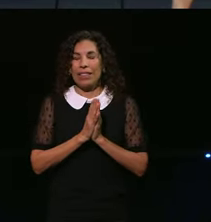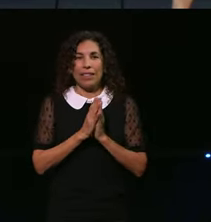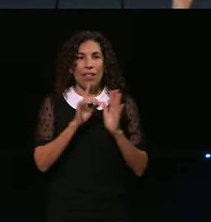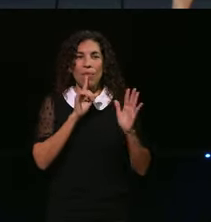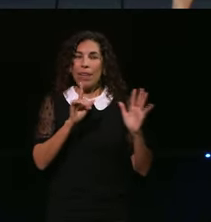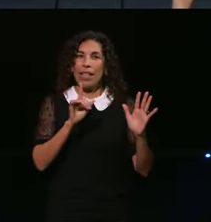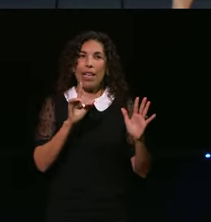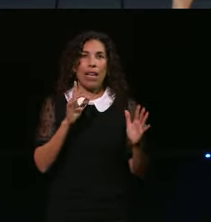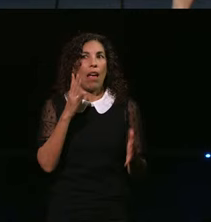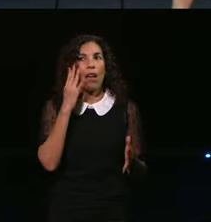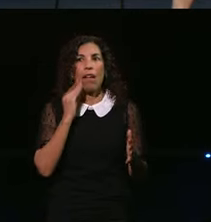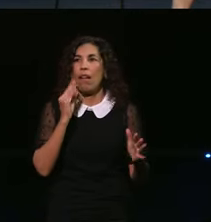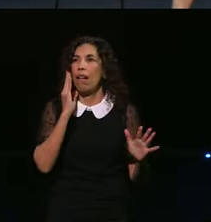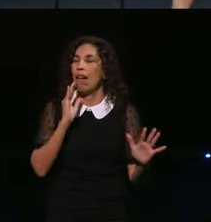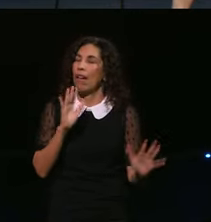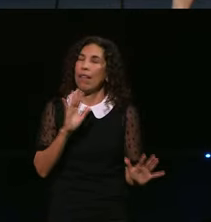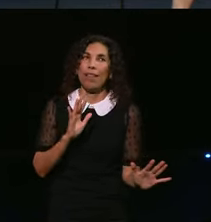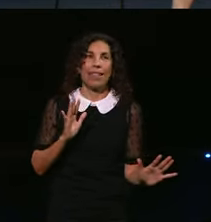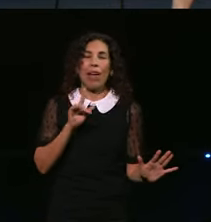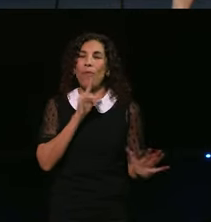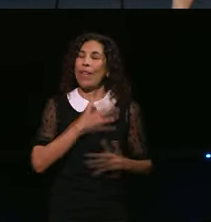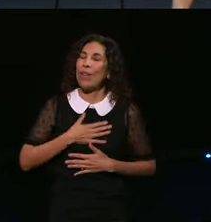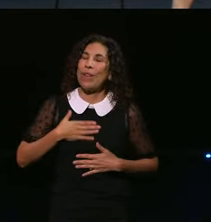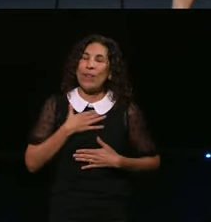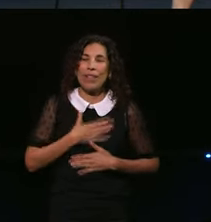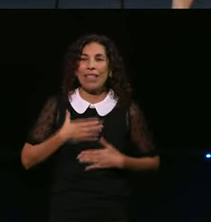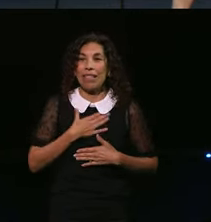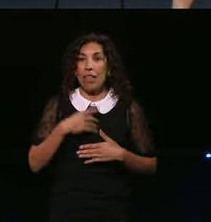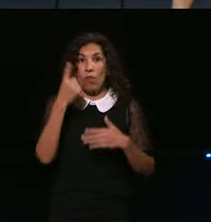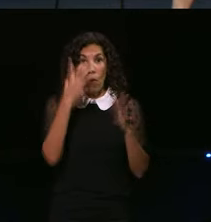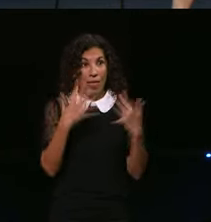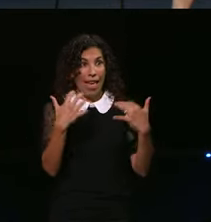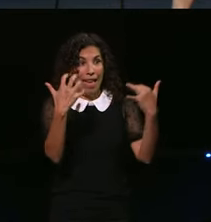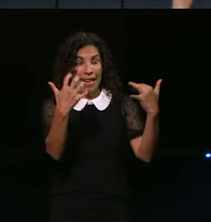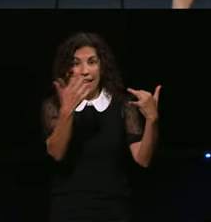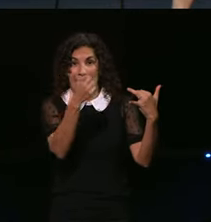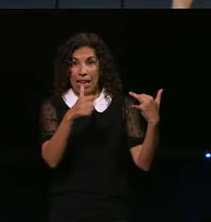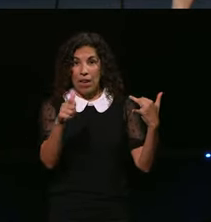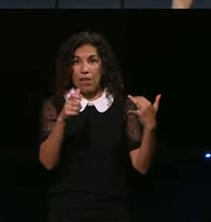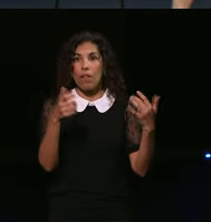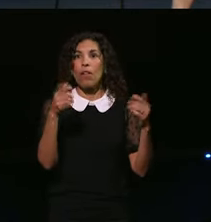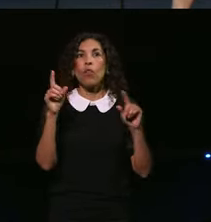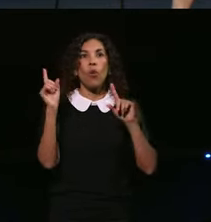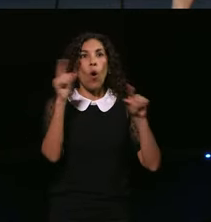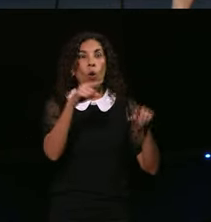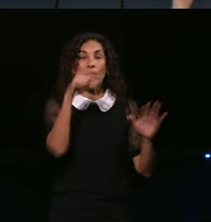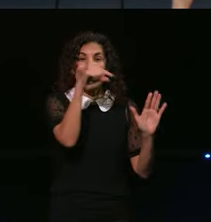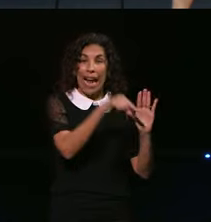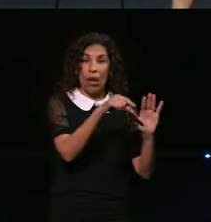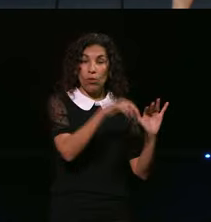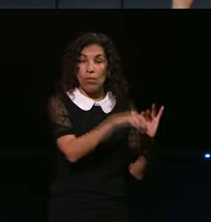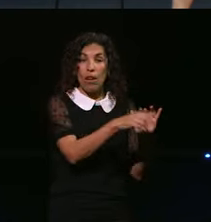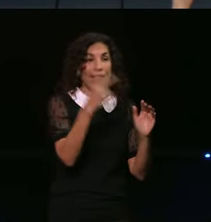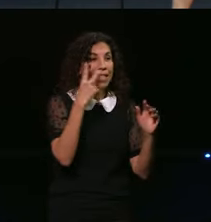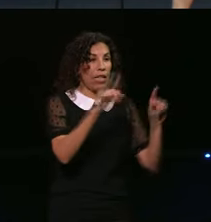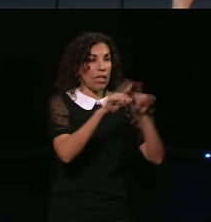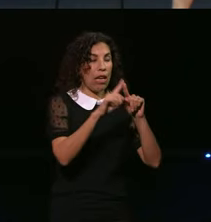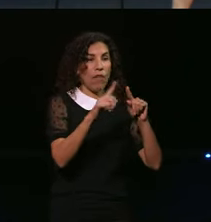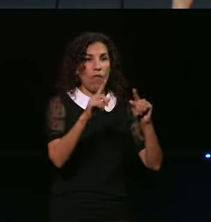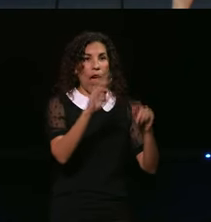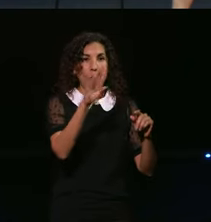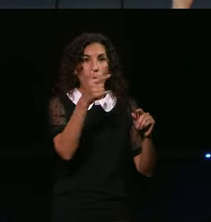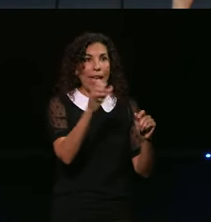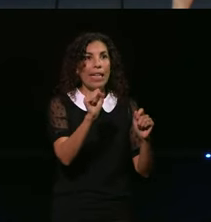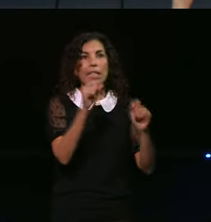It was just an experience. And I enjoyed every minute. Yes, of it. And for the audience, if you get a chance, remember to go downstairs and look at the displays. You'll see all the wigs